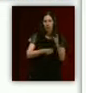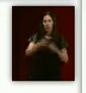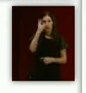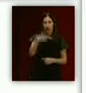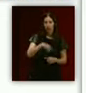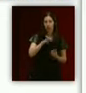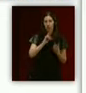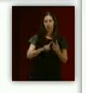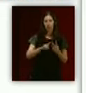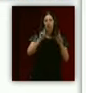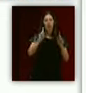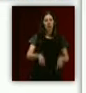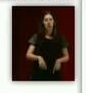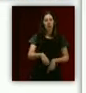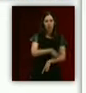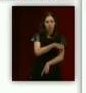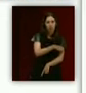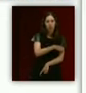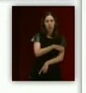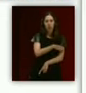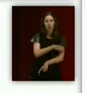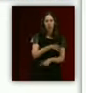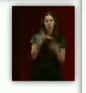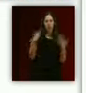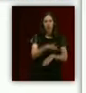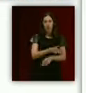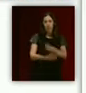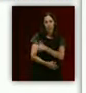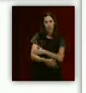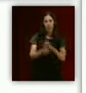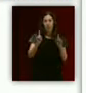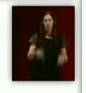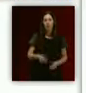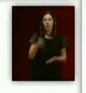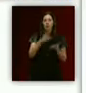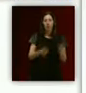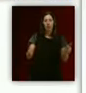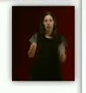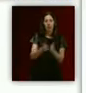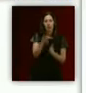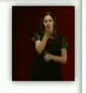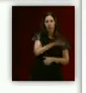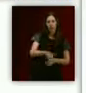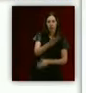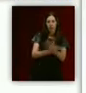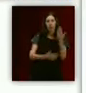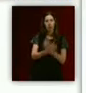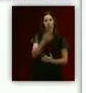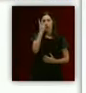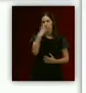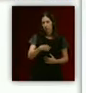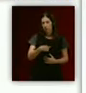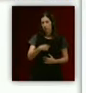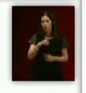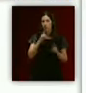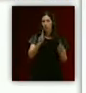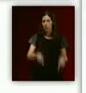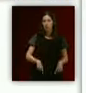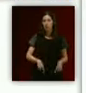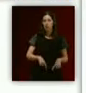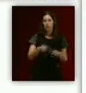have created lifts to move blind people around, the upper limb